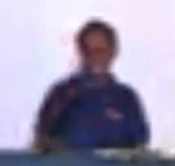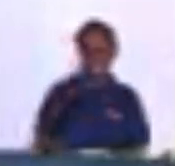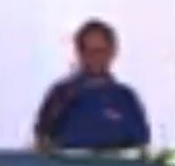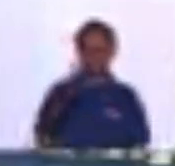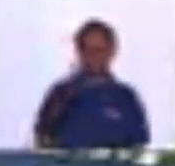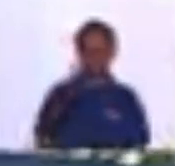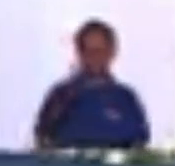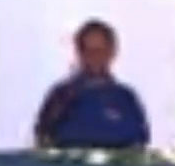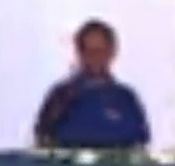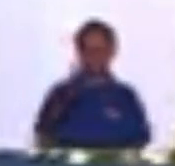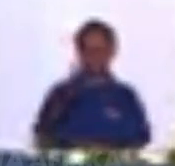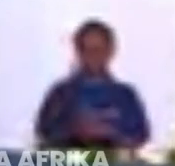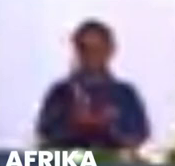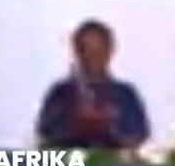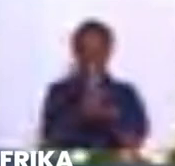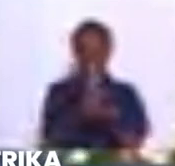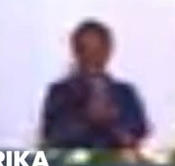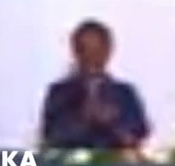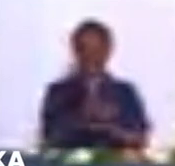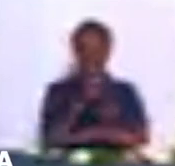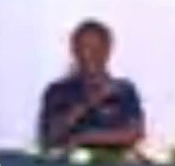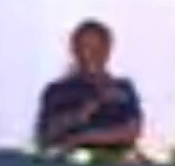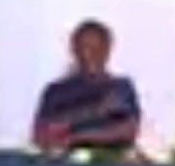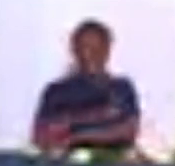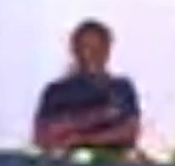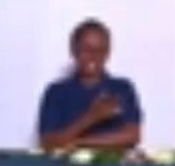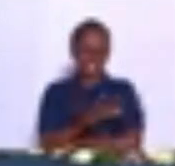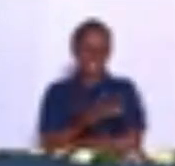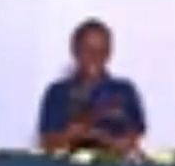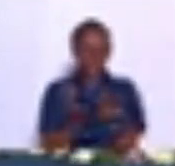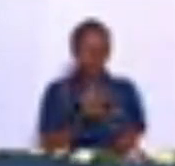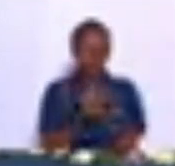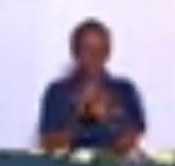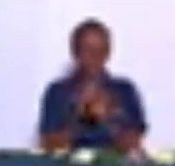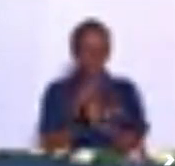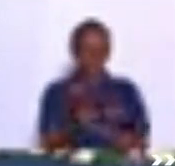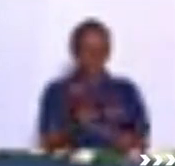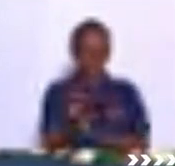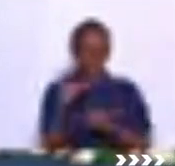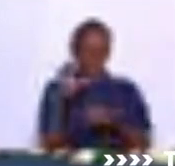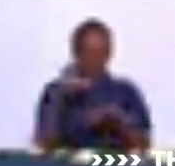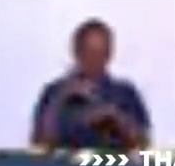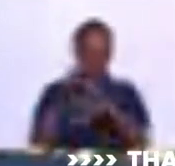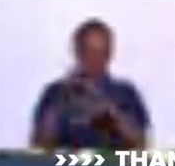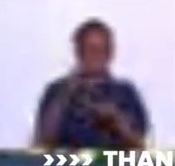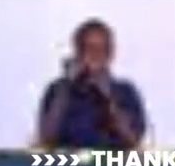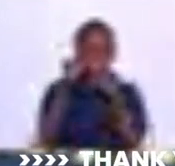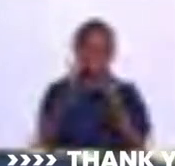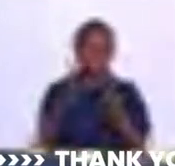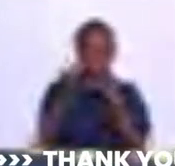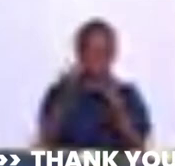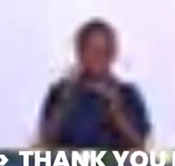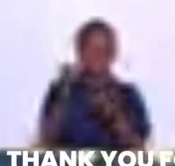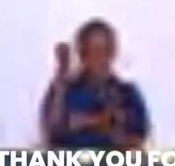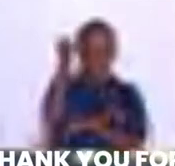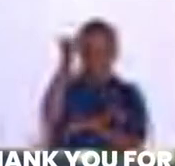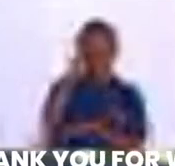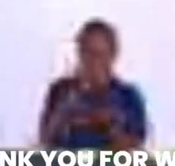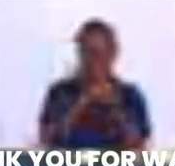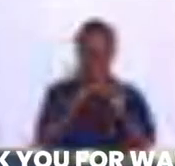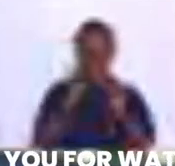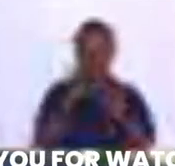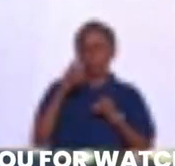Don't spend a day without getting new insight.